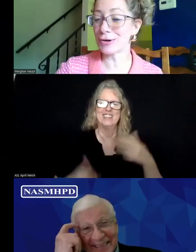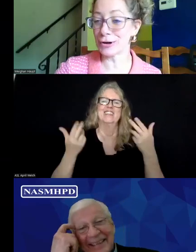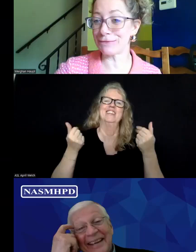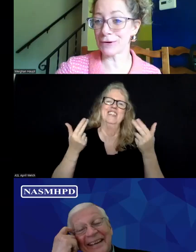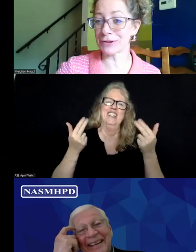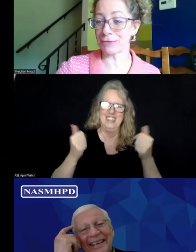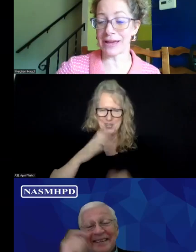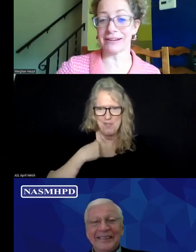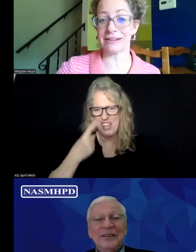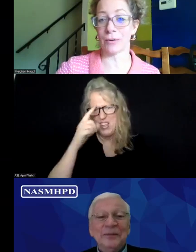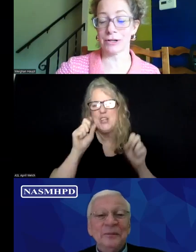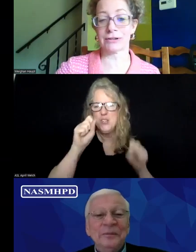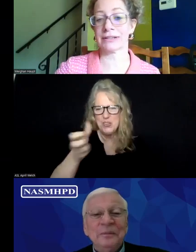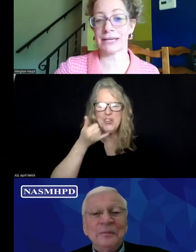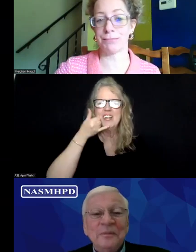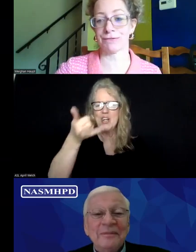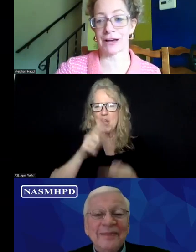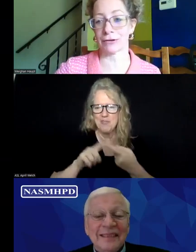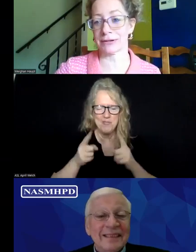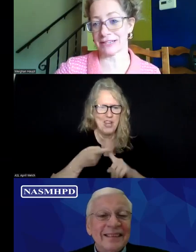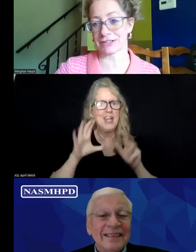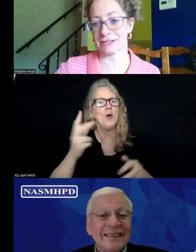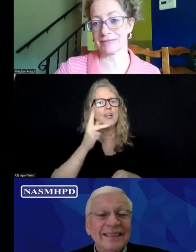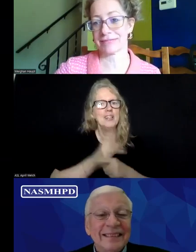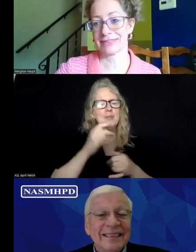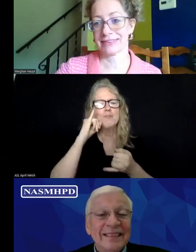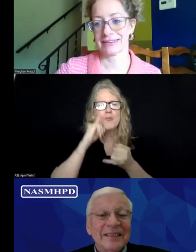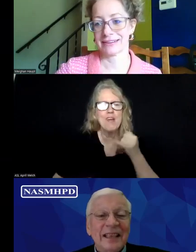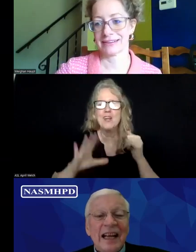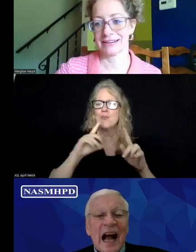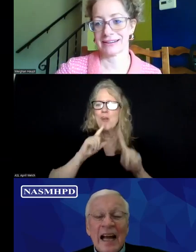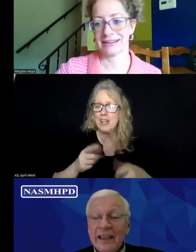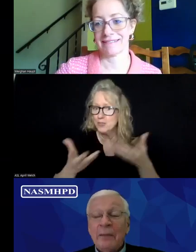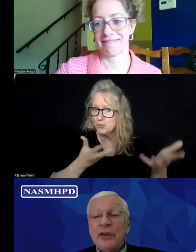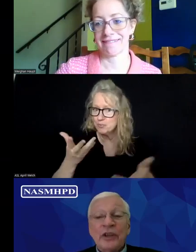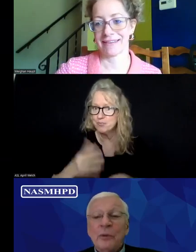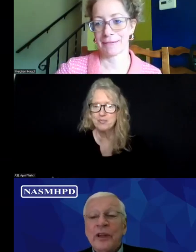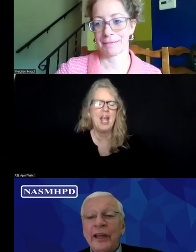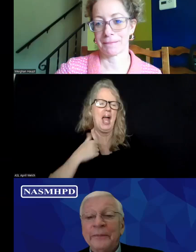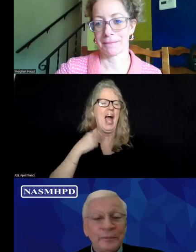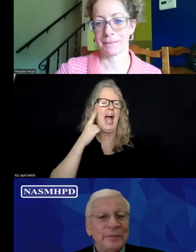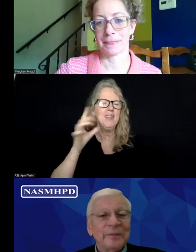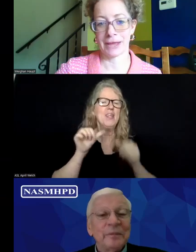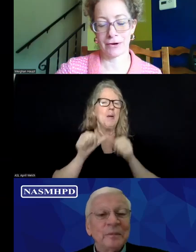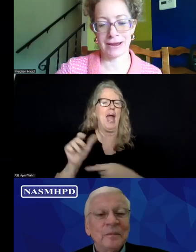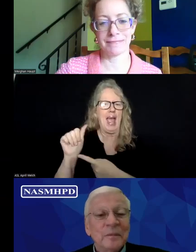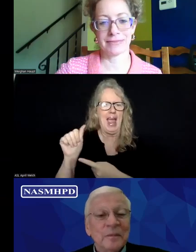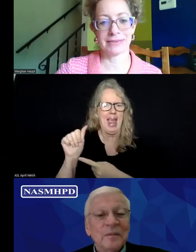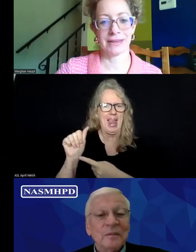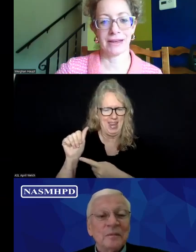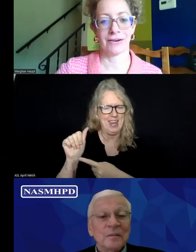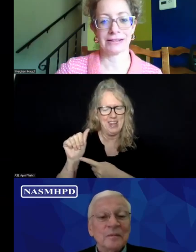So you could phone a friend or you could keep your final answer. I think I'm going to stick with A. All